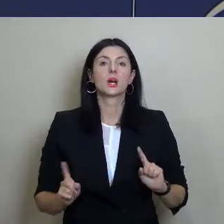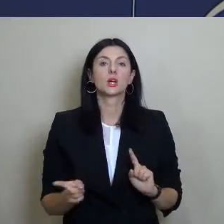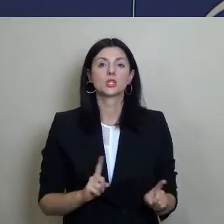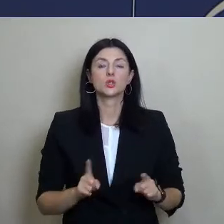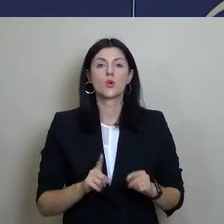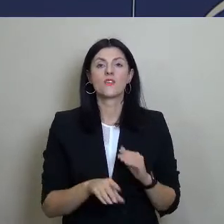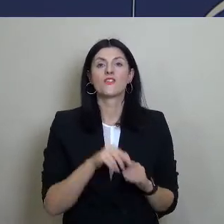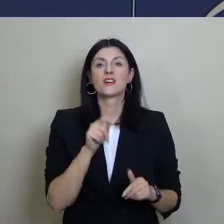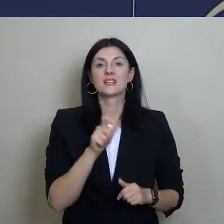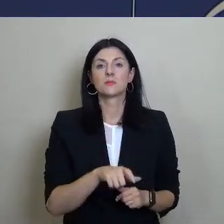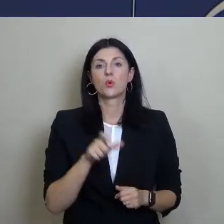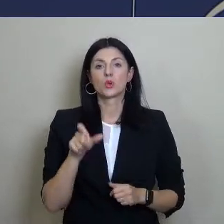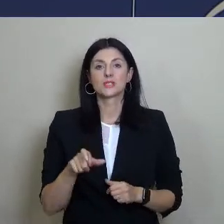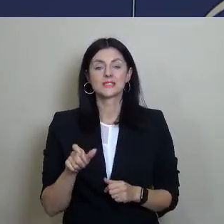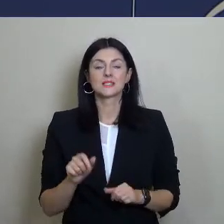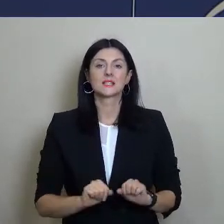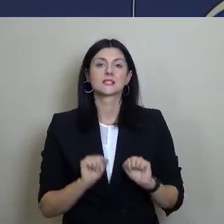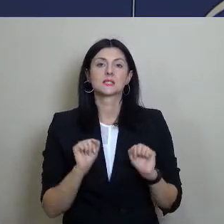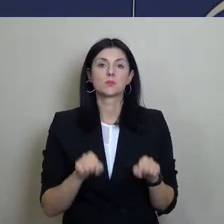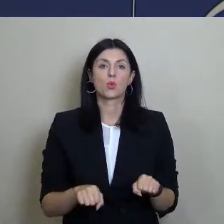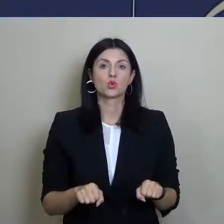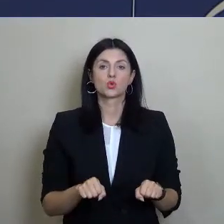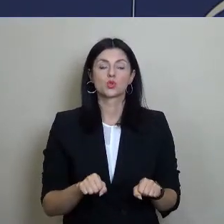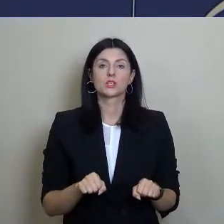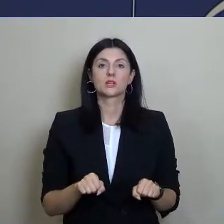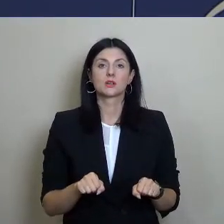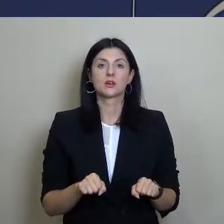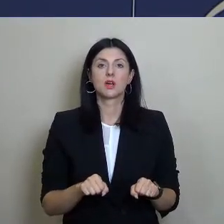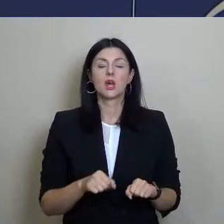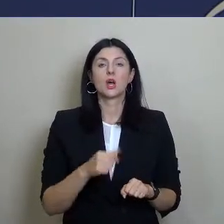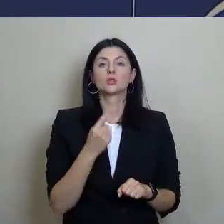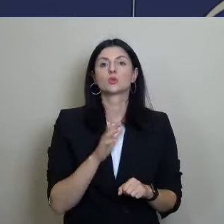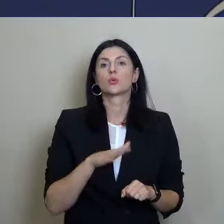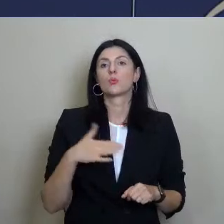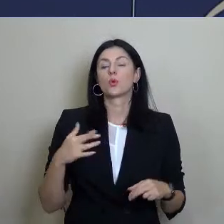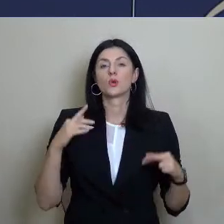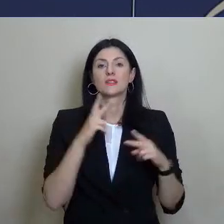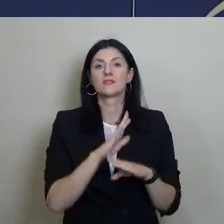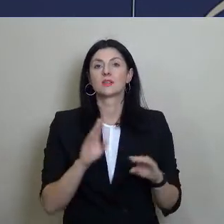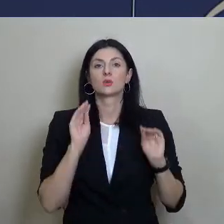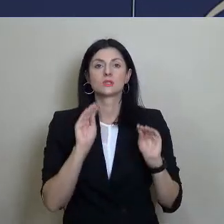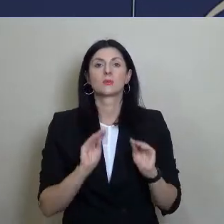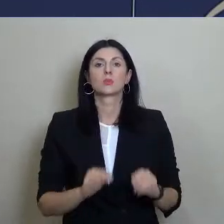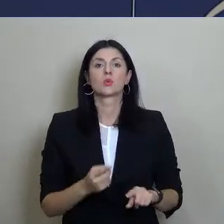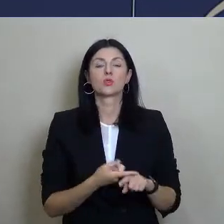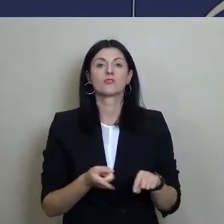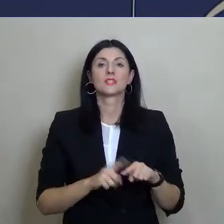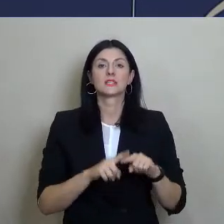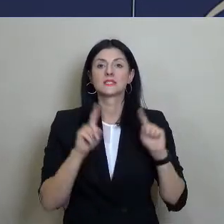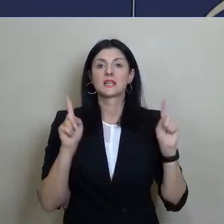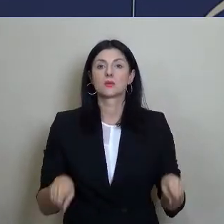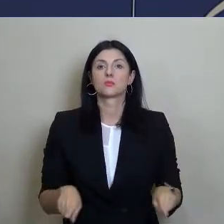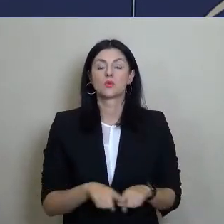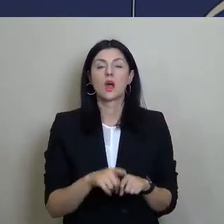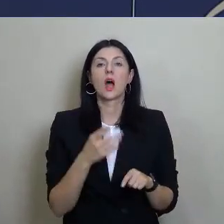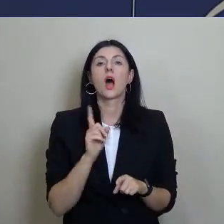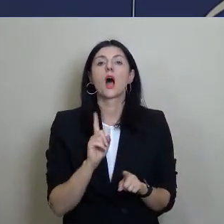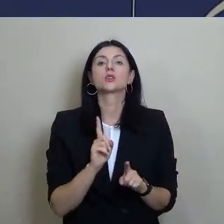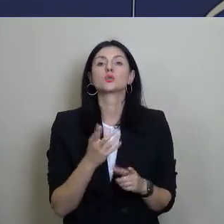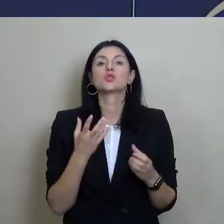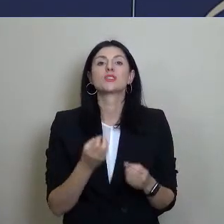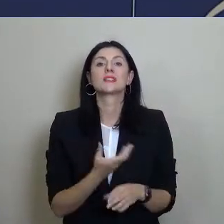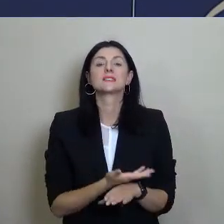a danger at the moment, or risk that the voters on the one hand can